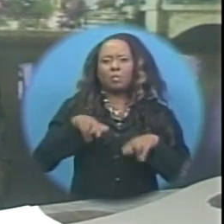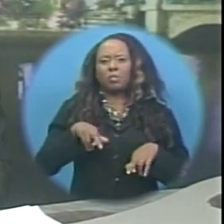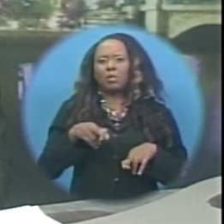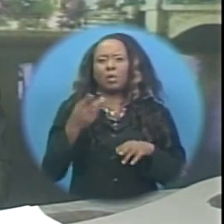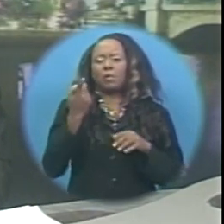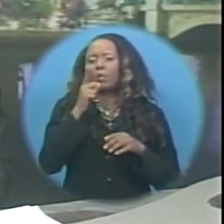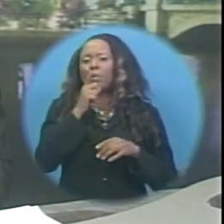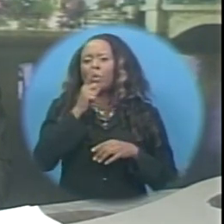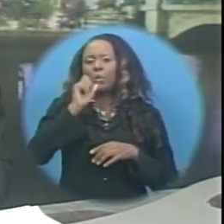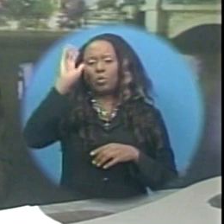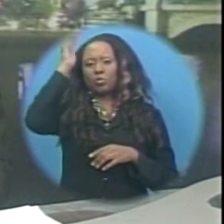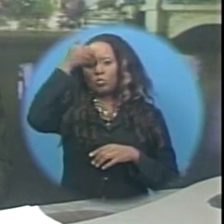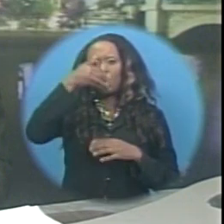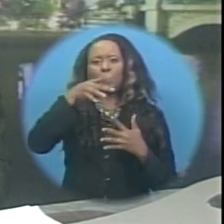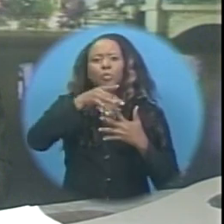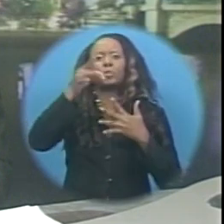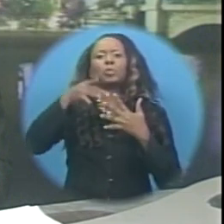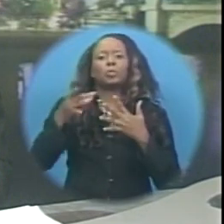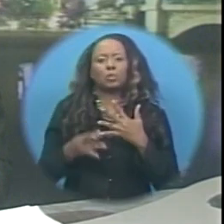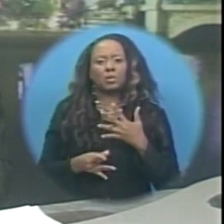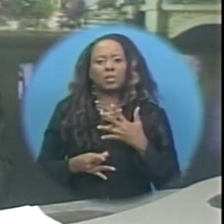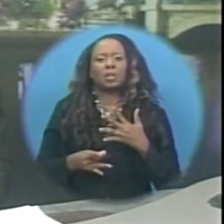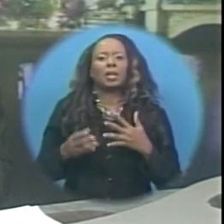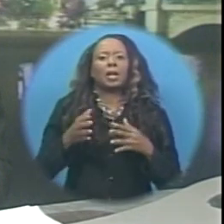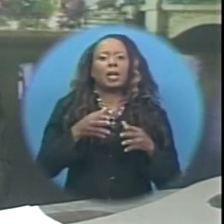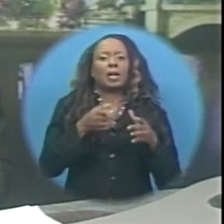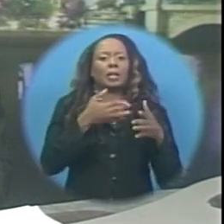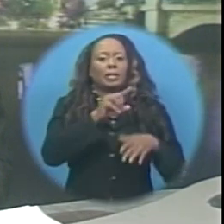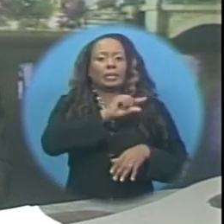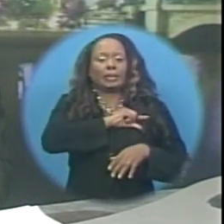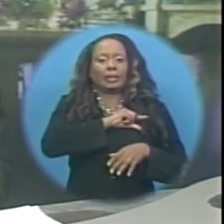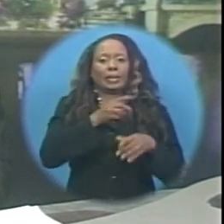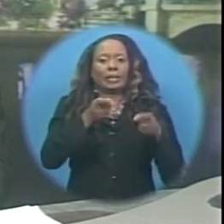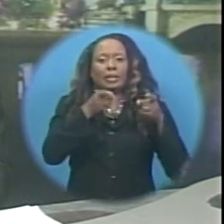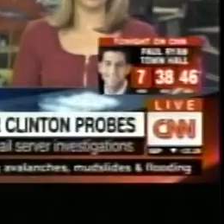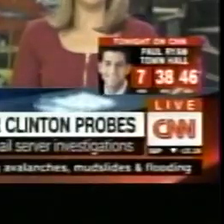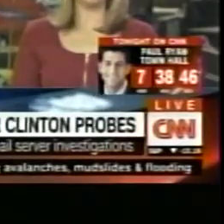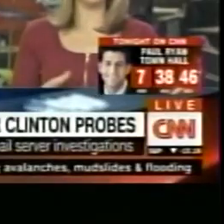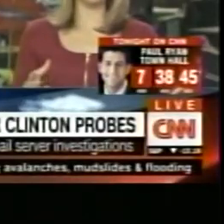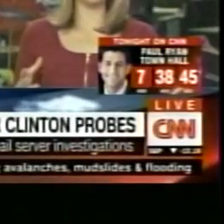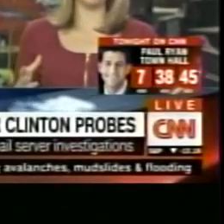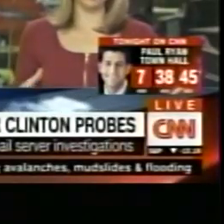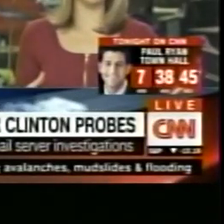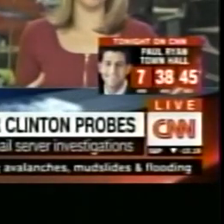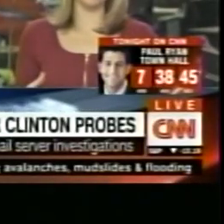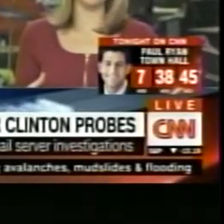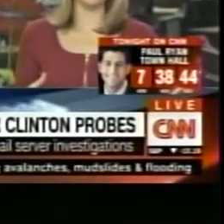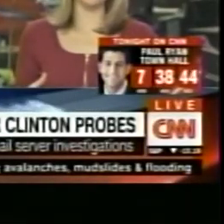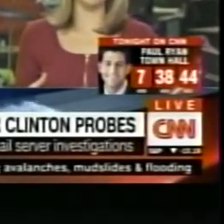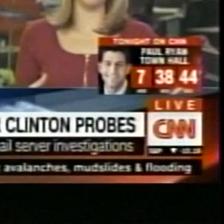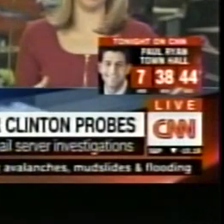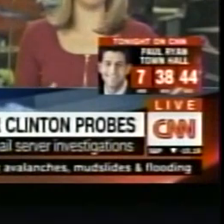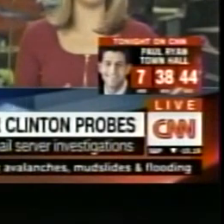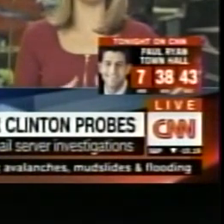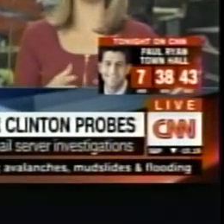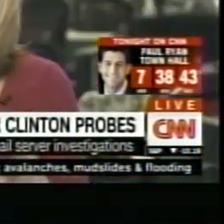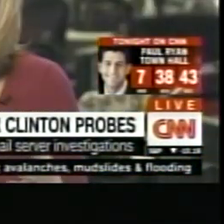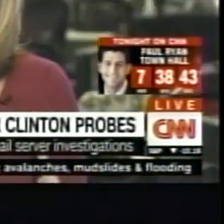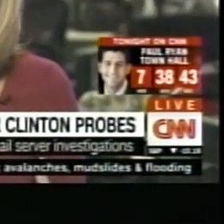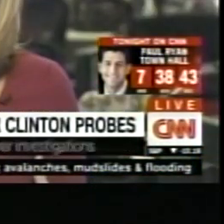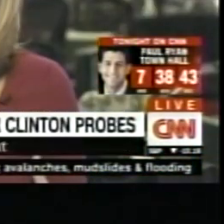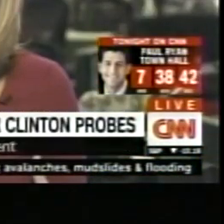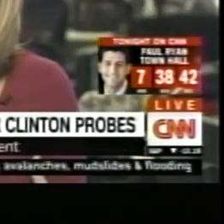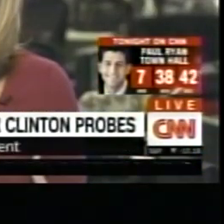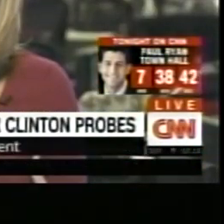for Defense Secretary, the Director of the CIA, and the Attorney General. Well, this is the watchdog of the Justice Department releasing